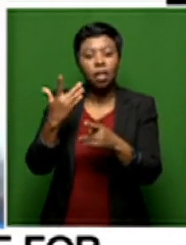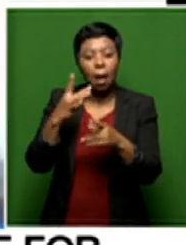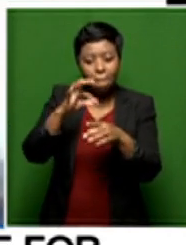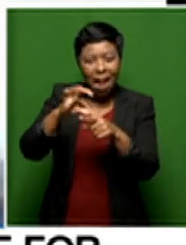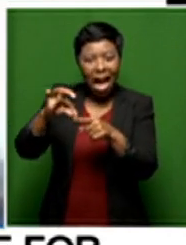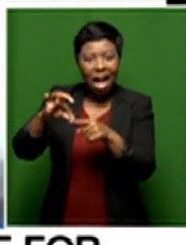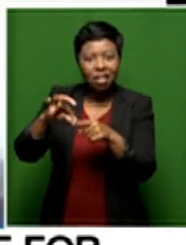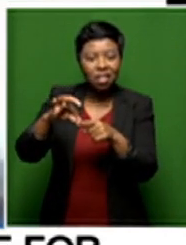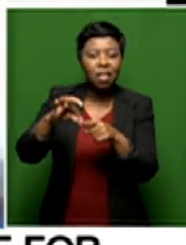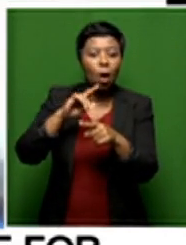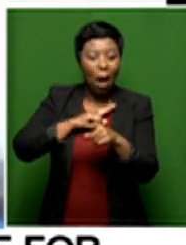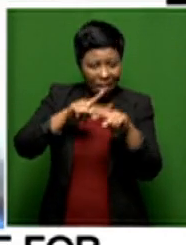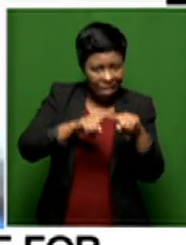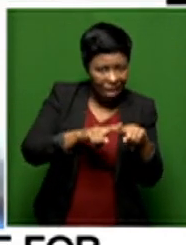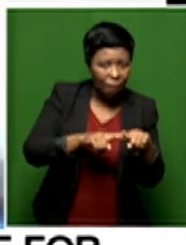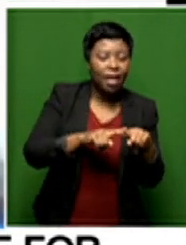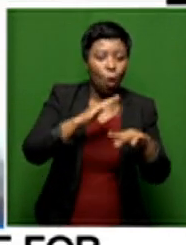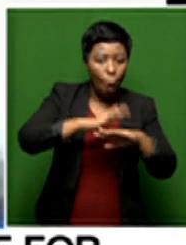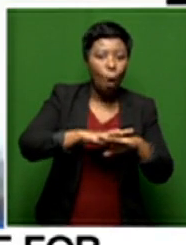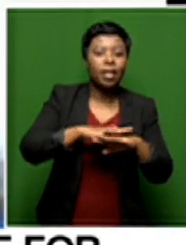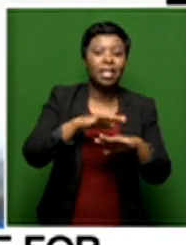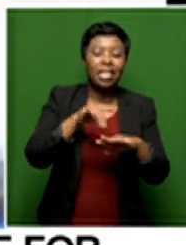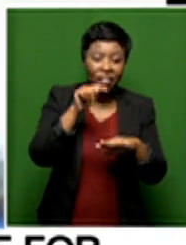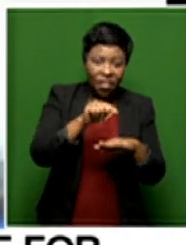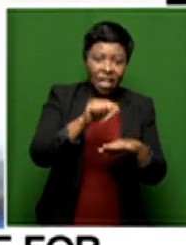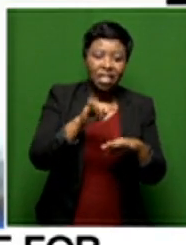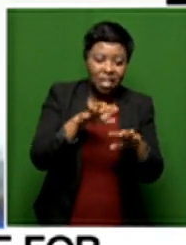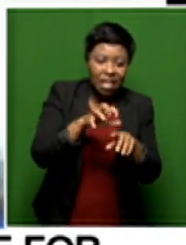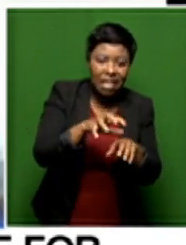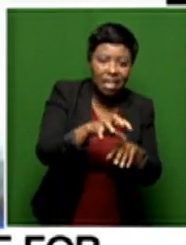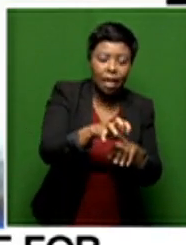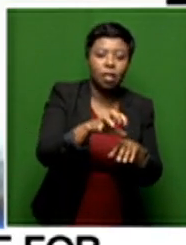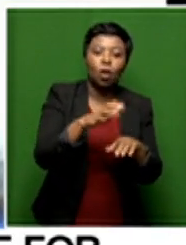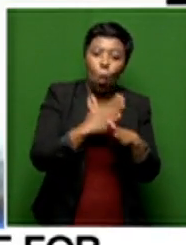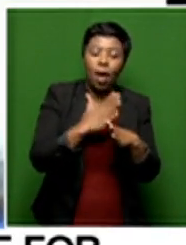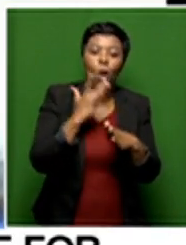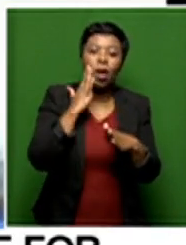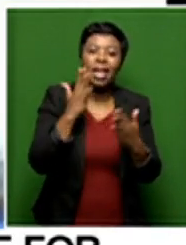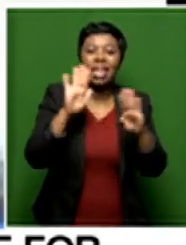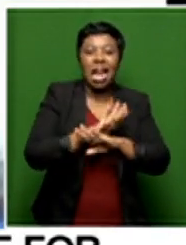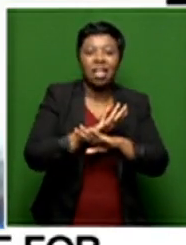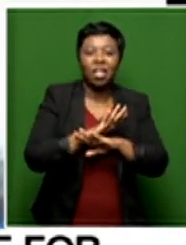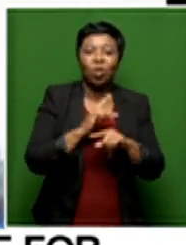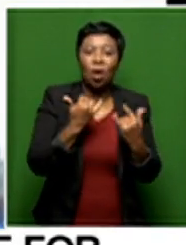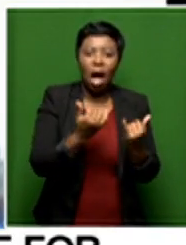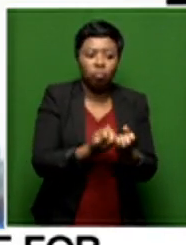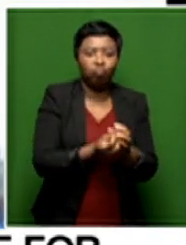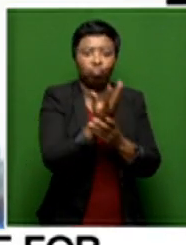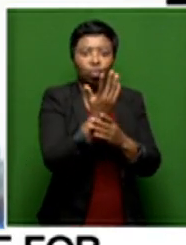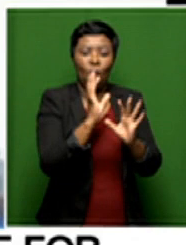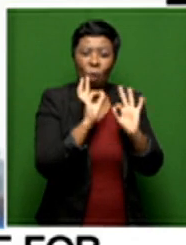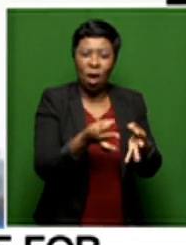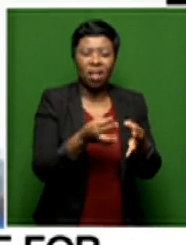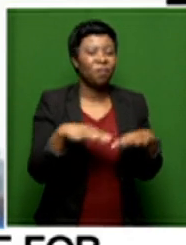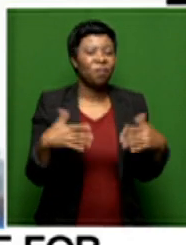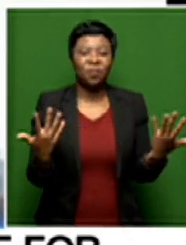plants that are dependent on these pollinators being active at night. And so they're not going to get pollinated as much, and